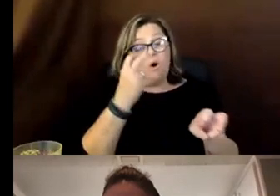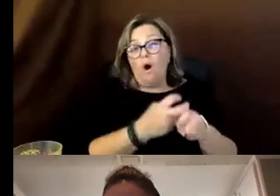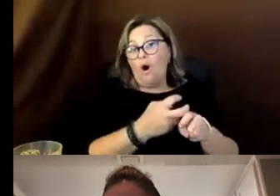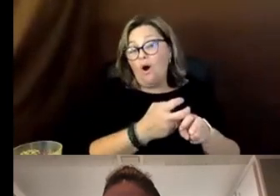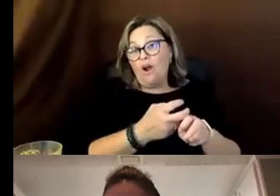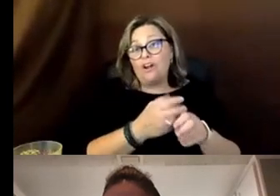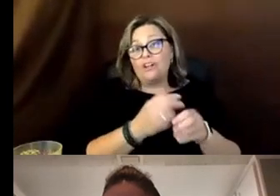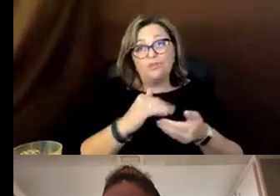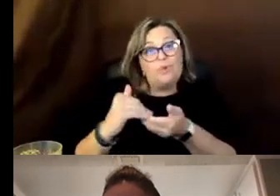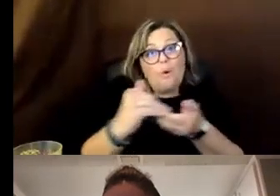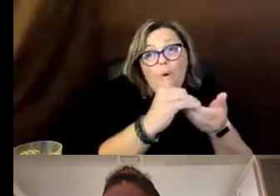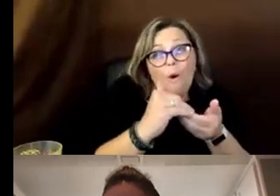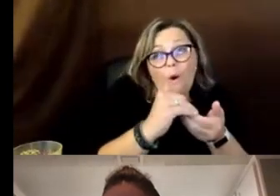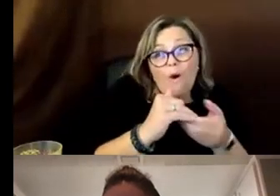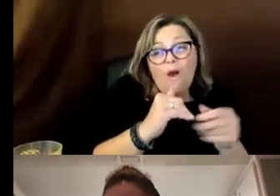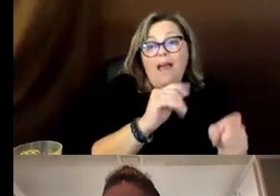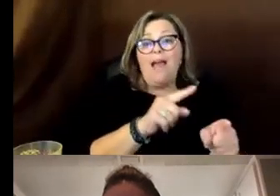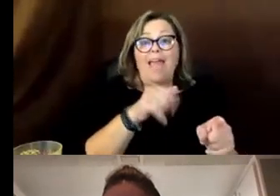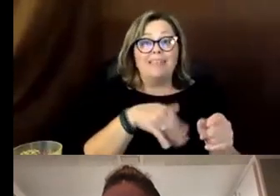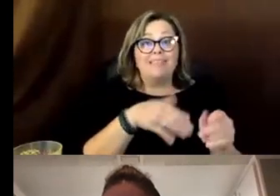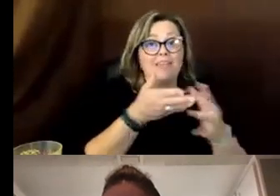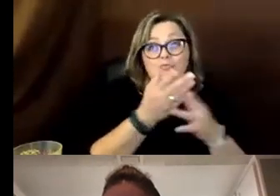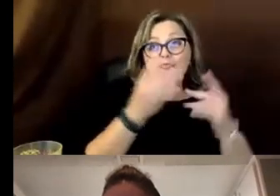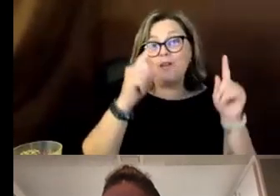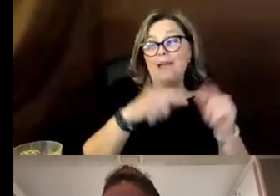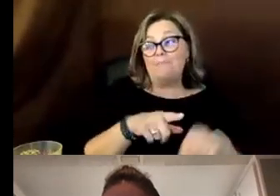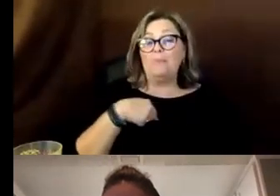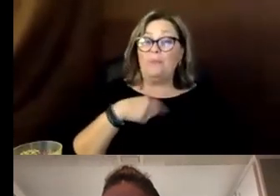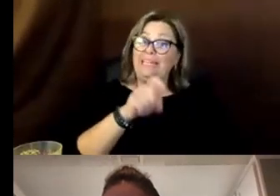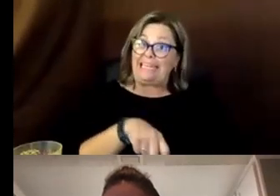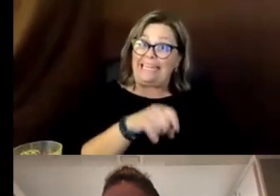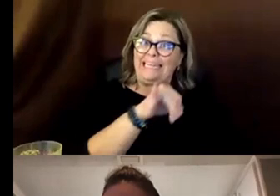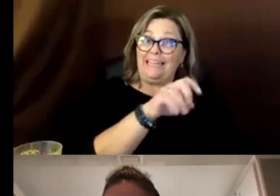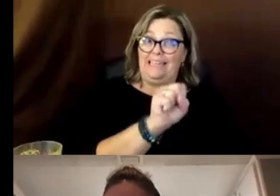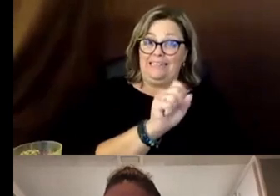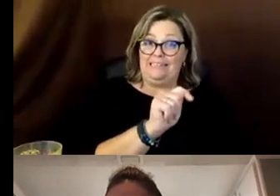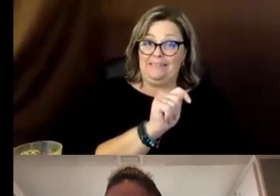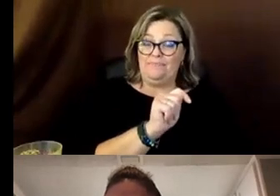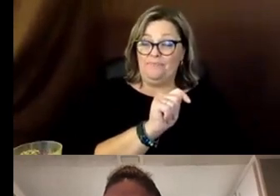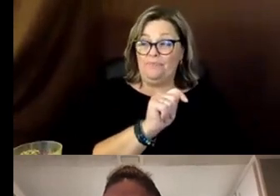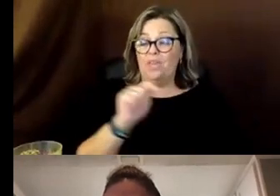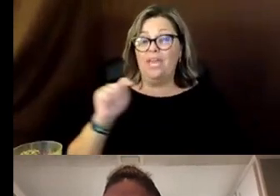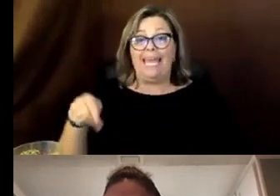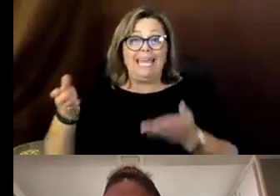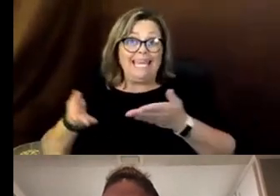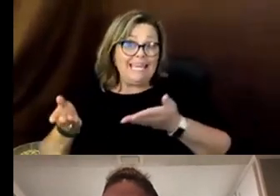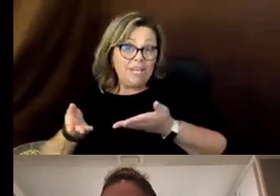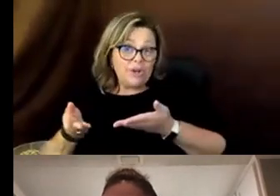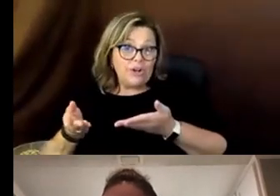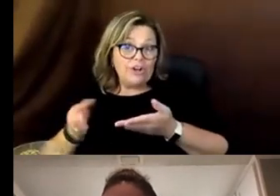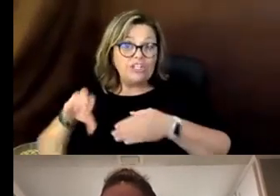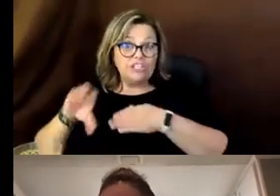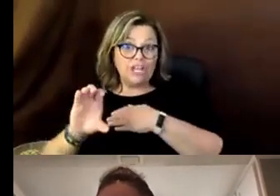hoops, but it's desperately needed. We have two really successful senior housing projects here in